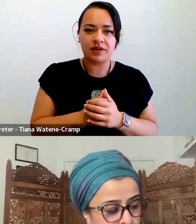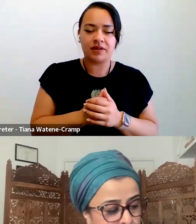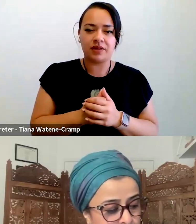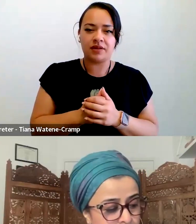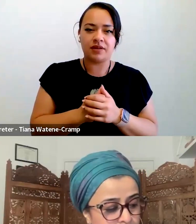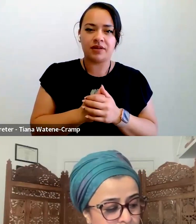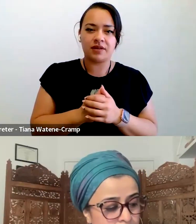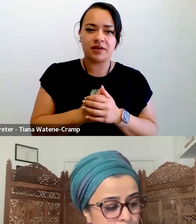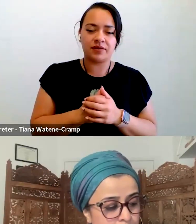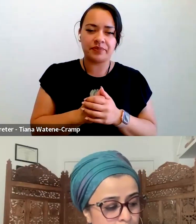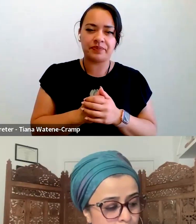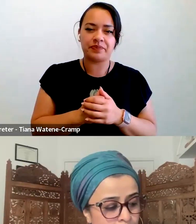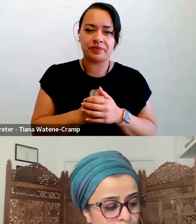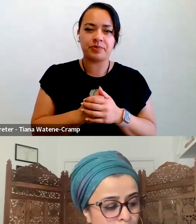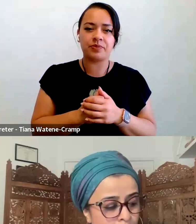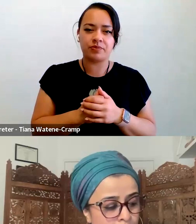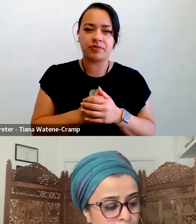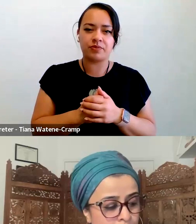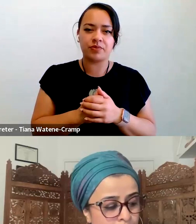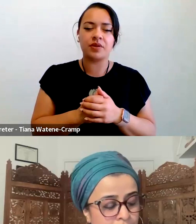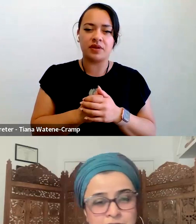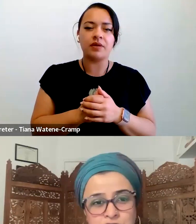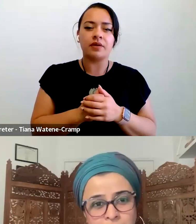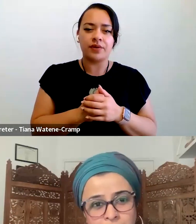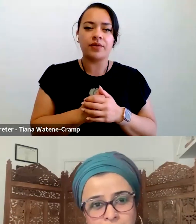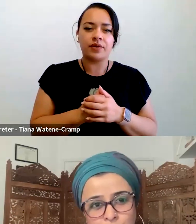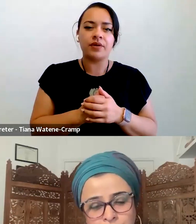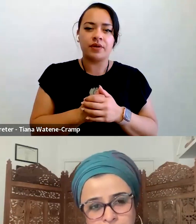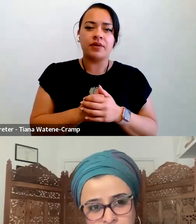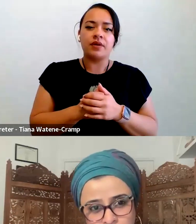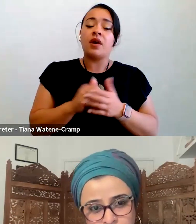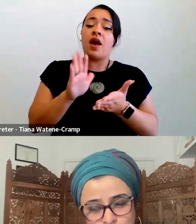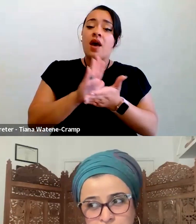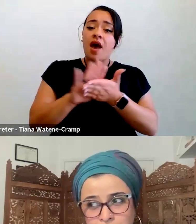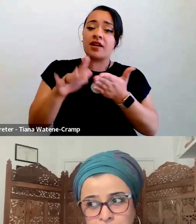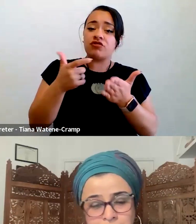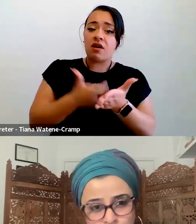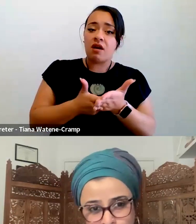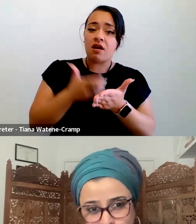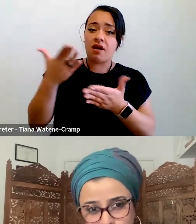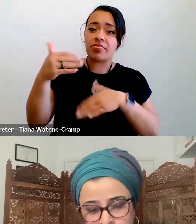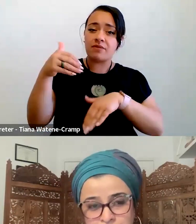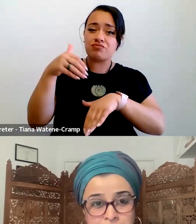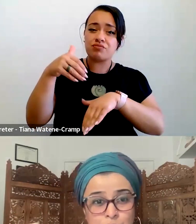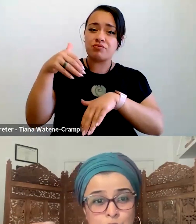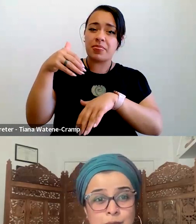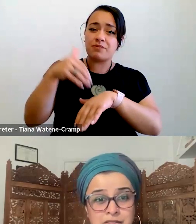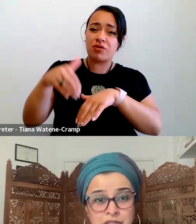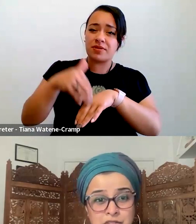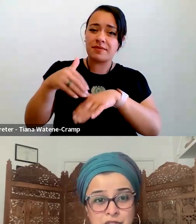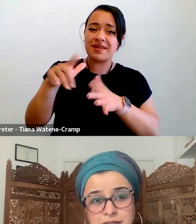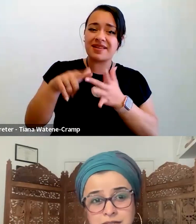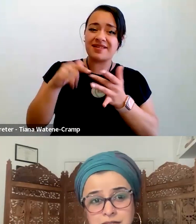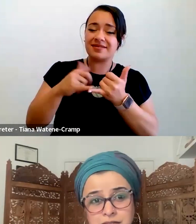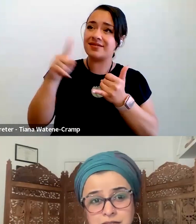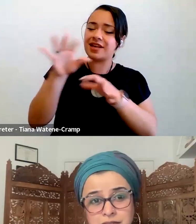and bugbear, is the problem of HR in organizations, which inherently is not diverse in who makes